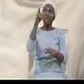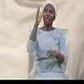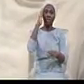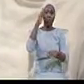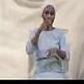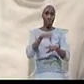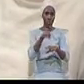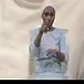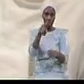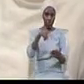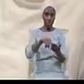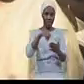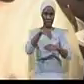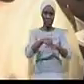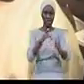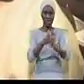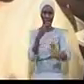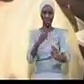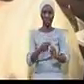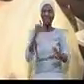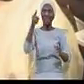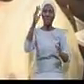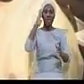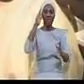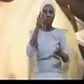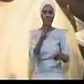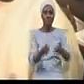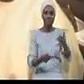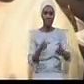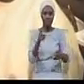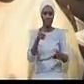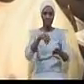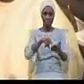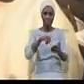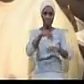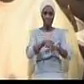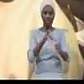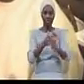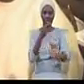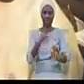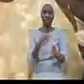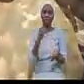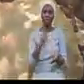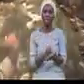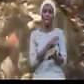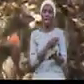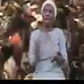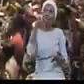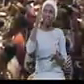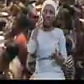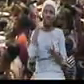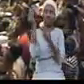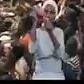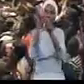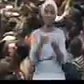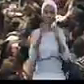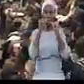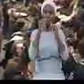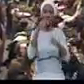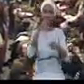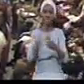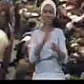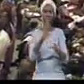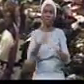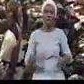tonight. He'll visit you tonight. And he will leave a blessing in your life, even tonight, in Jesus'